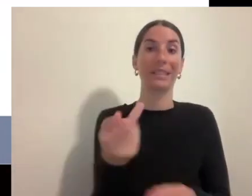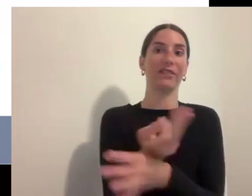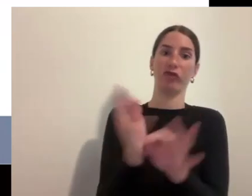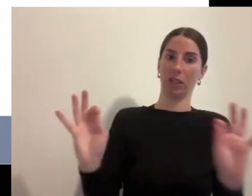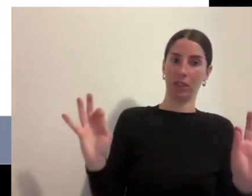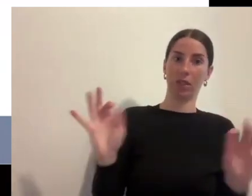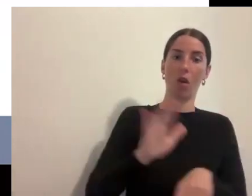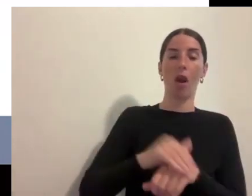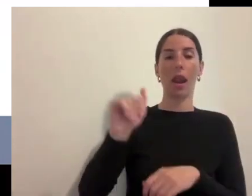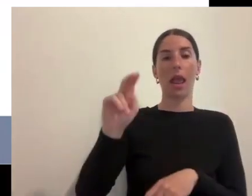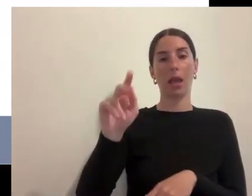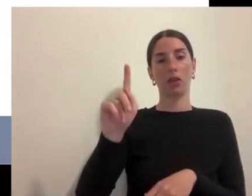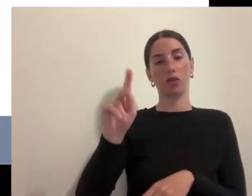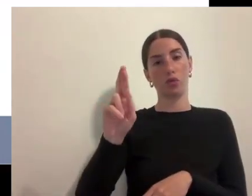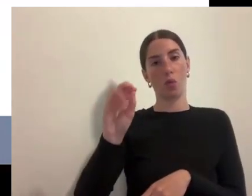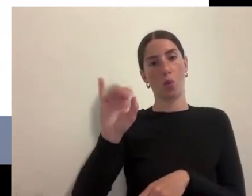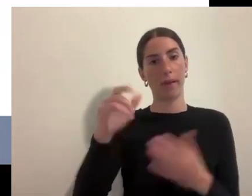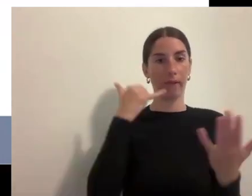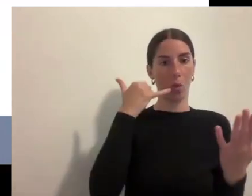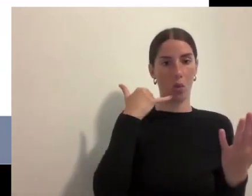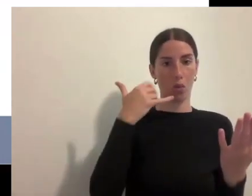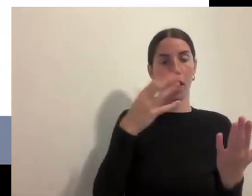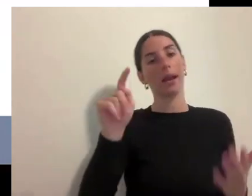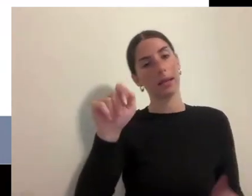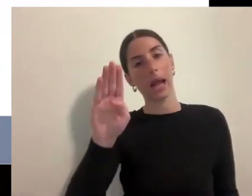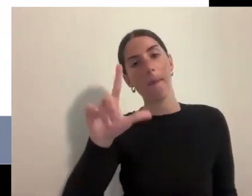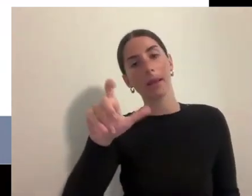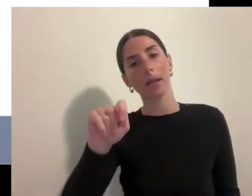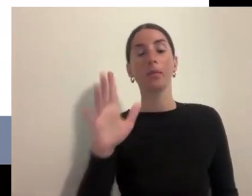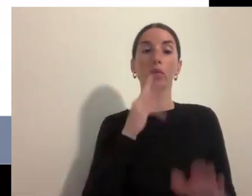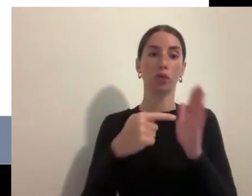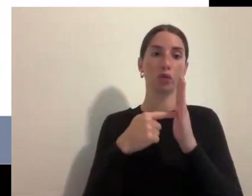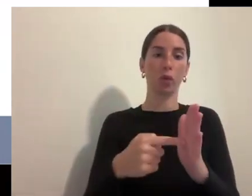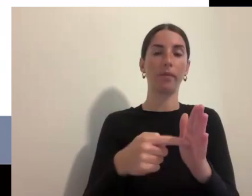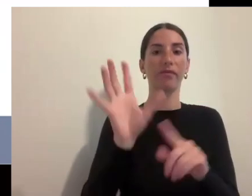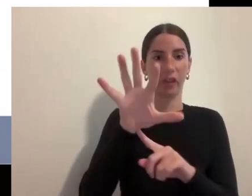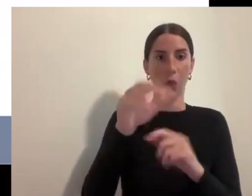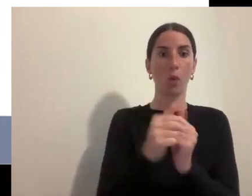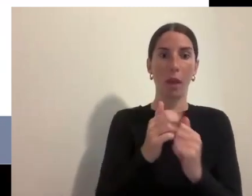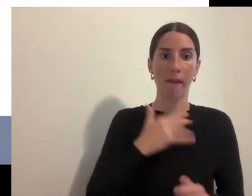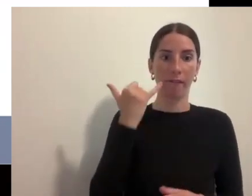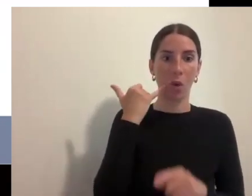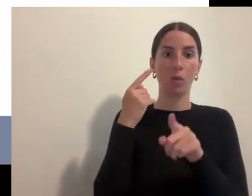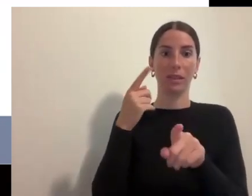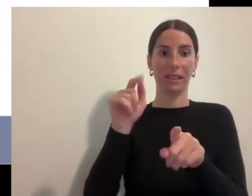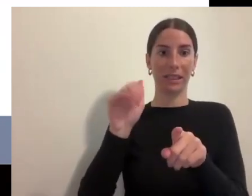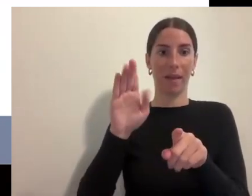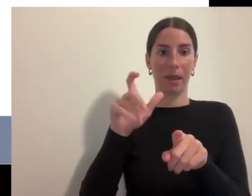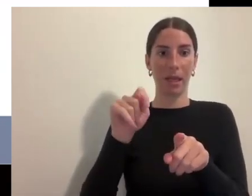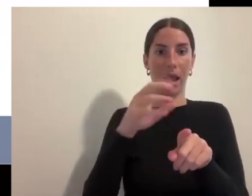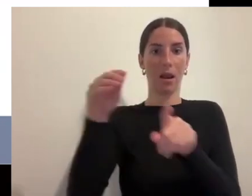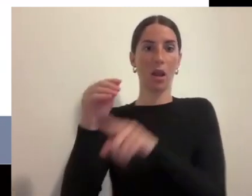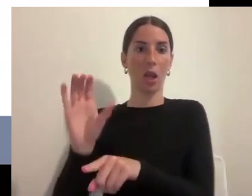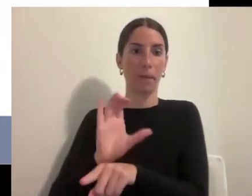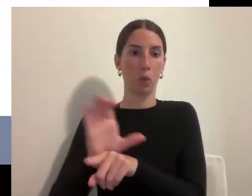on Android phones and tablets. I'm showing you here, I'm taking a video with my phone. This is my tablet, and that's my computer